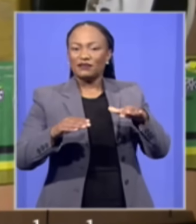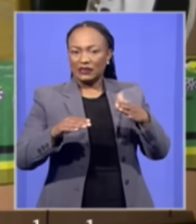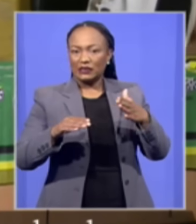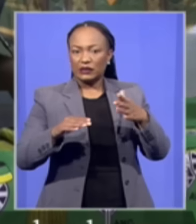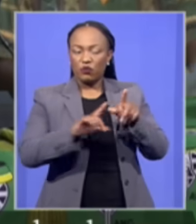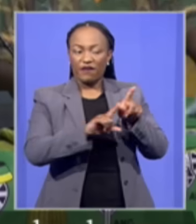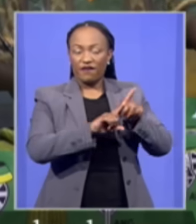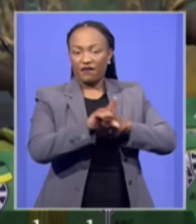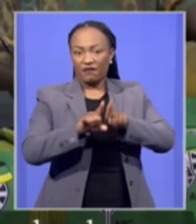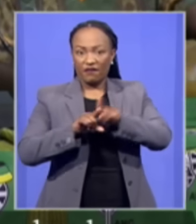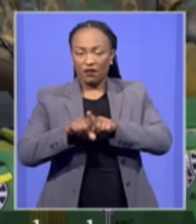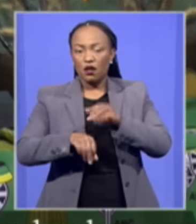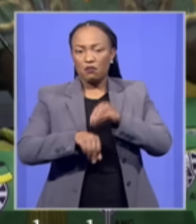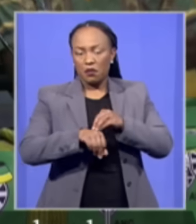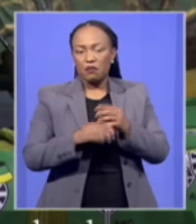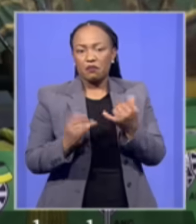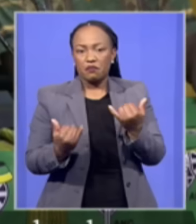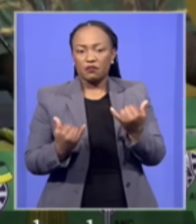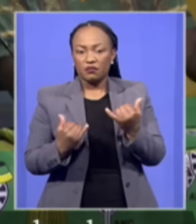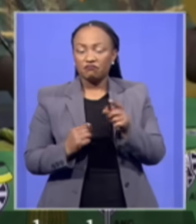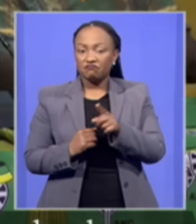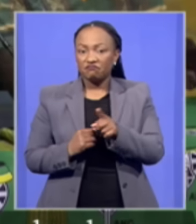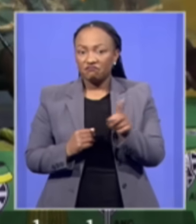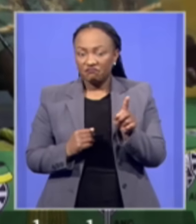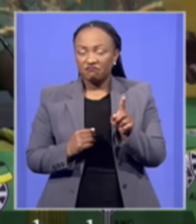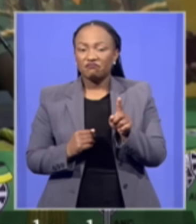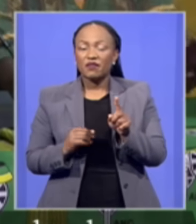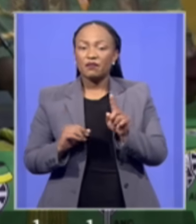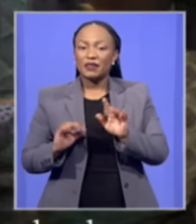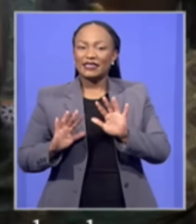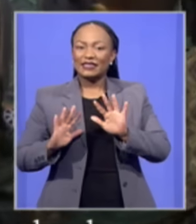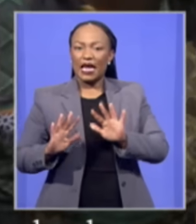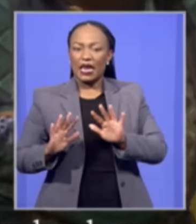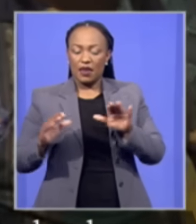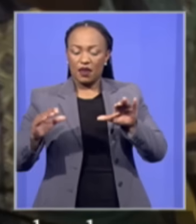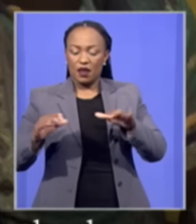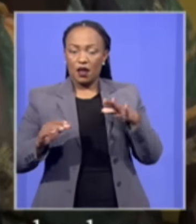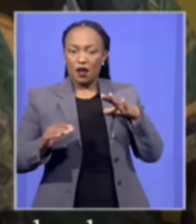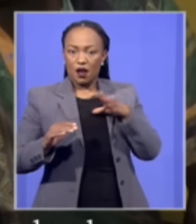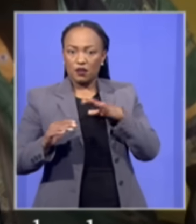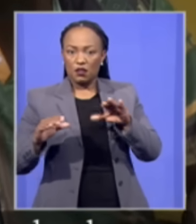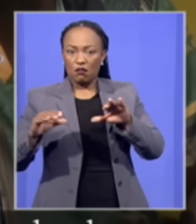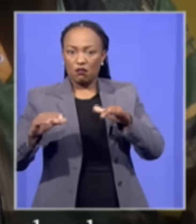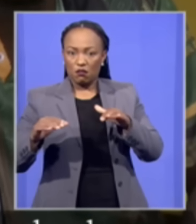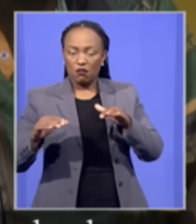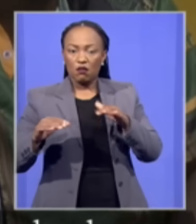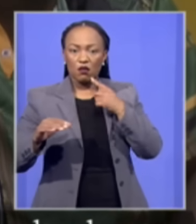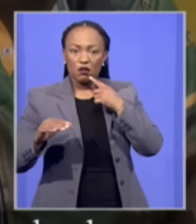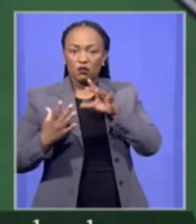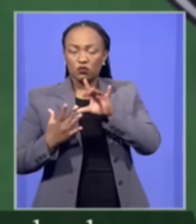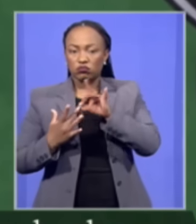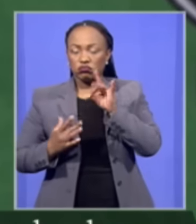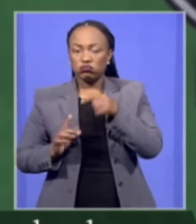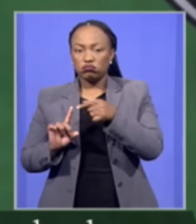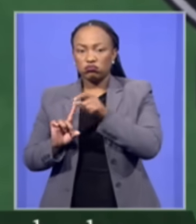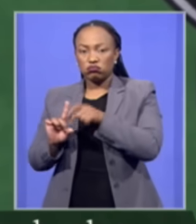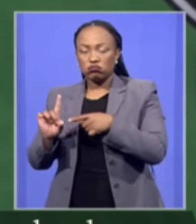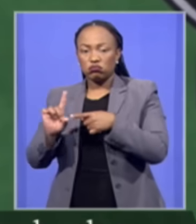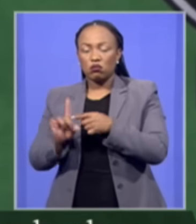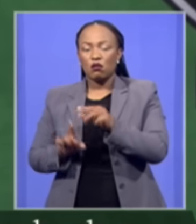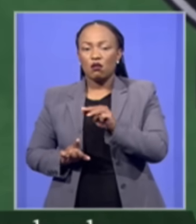tsentse mo mathateng. Go beega fa ba lekgotla bano ba le 10 ba itlhokomolose ditaelo tsa lekoko tsa gore ba tlhophe Molefe Morutse jaaka